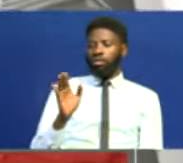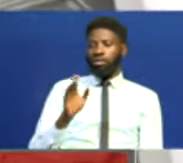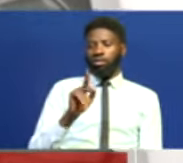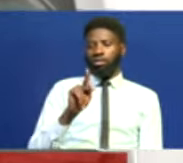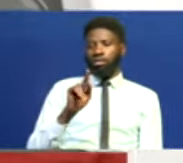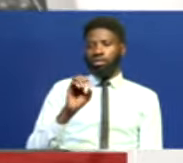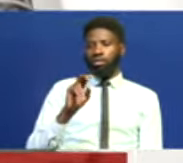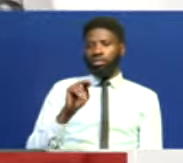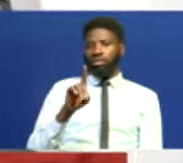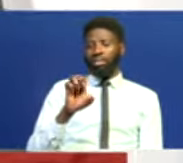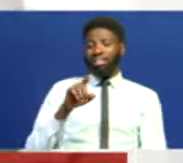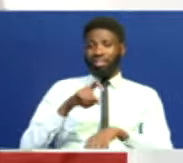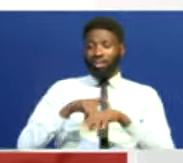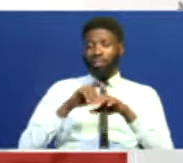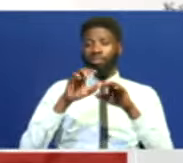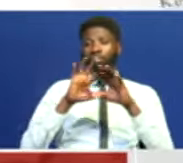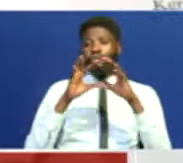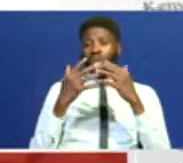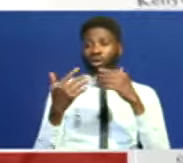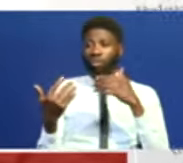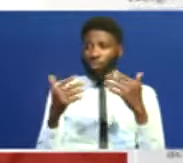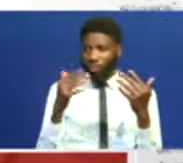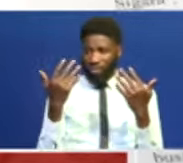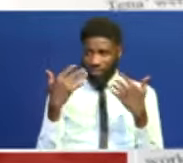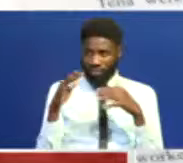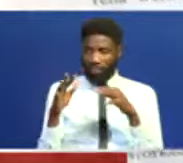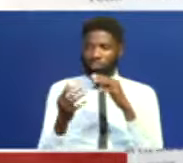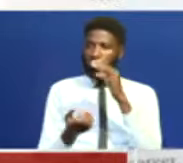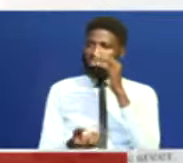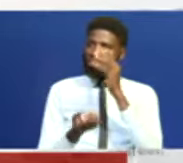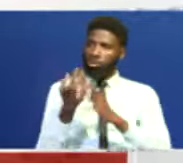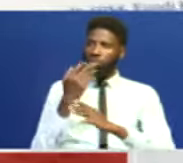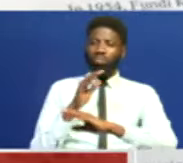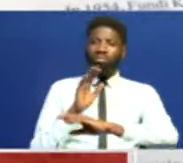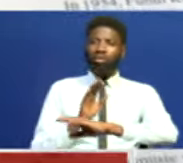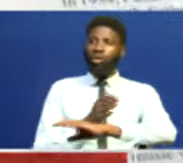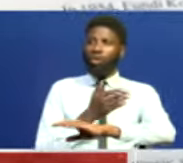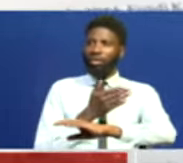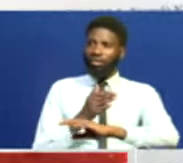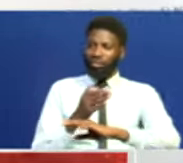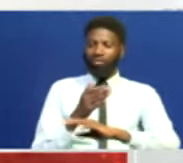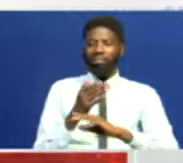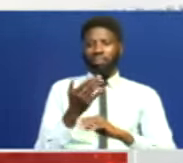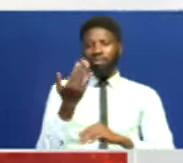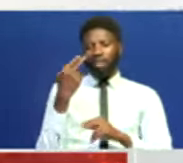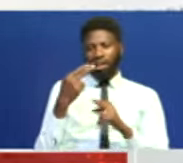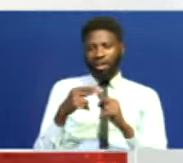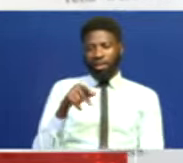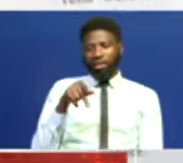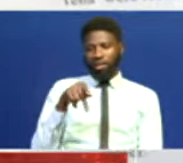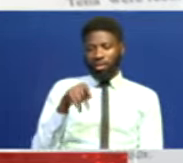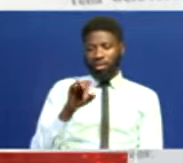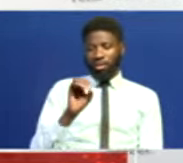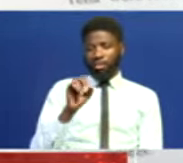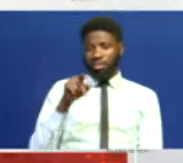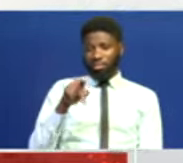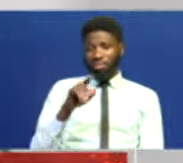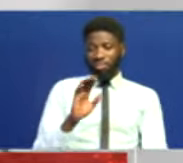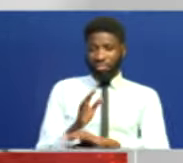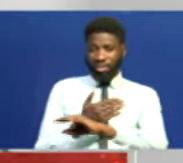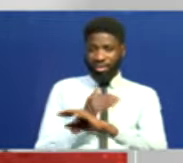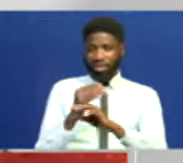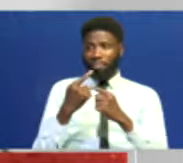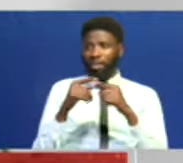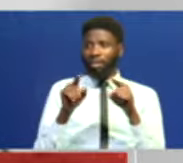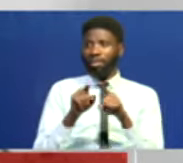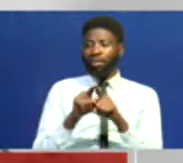War and then established the kind of music that was now known as pop music. But you also had people like